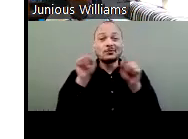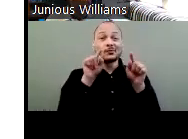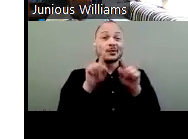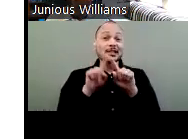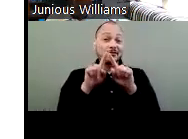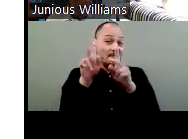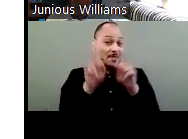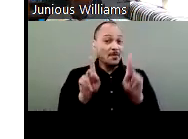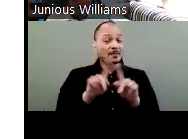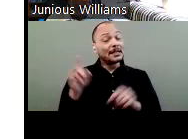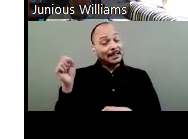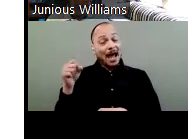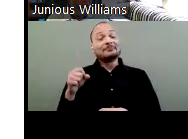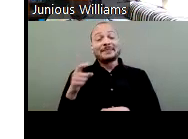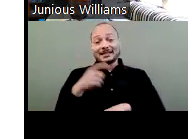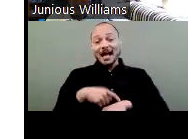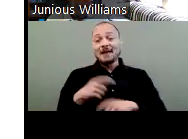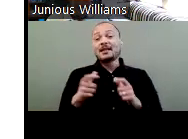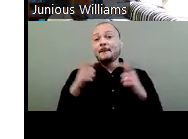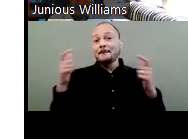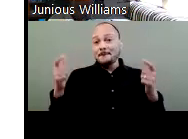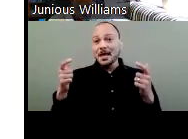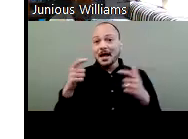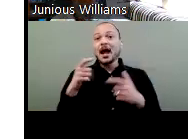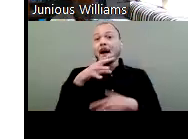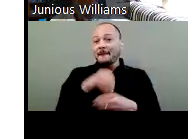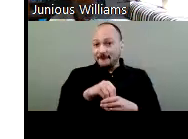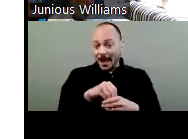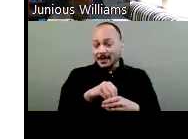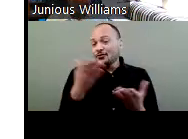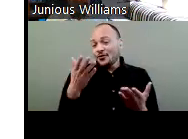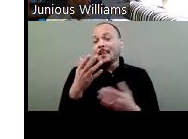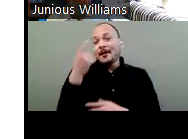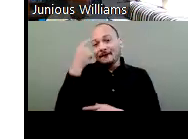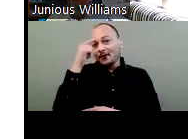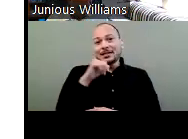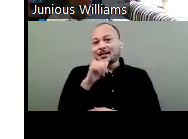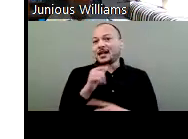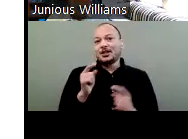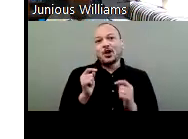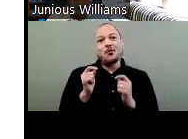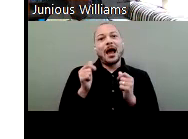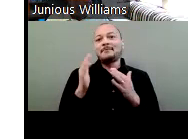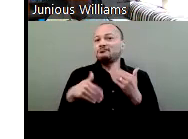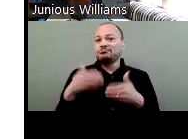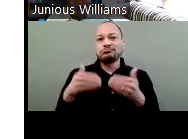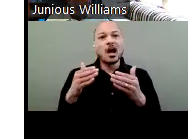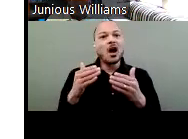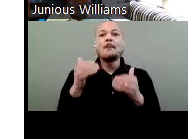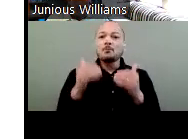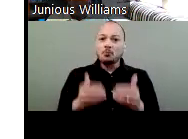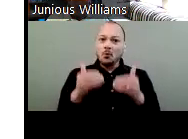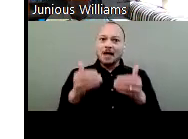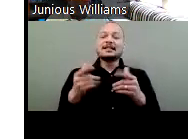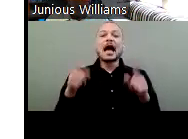But yeah, time is a big factor, because this is not as rapid a process as when we